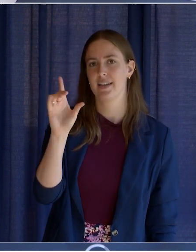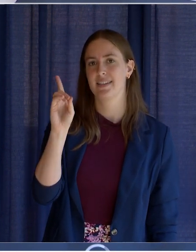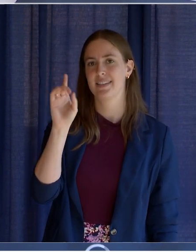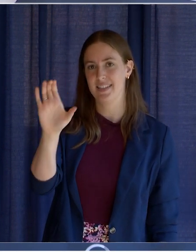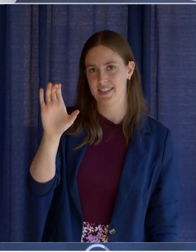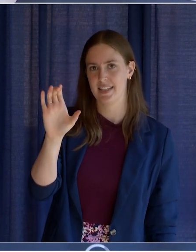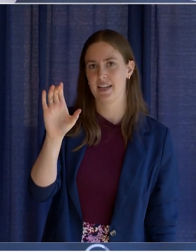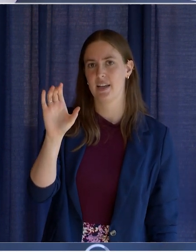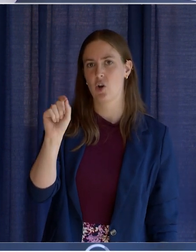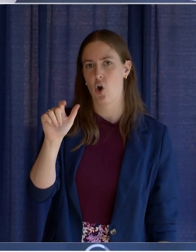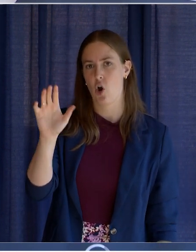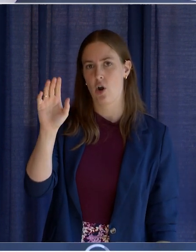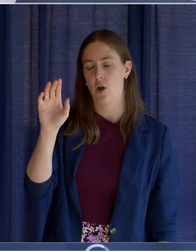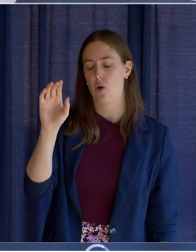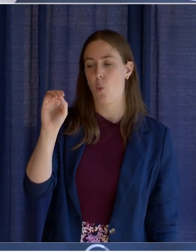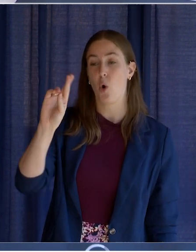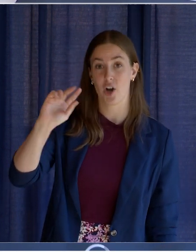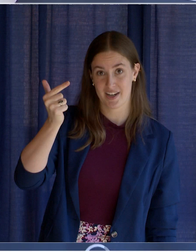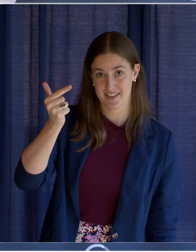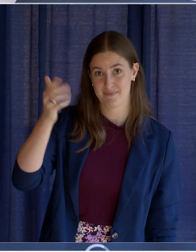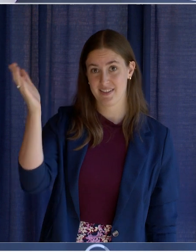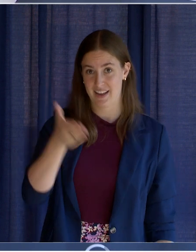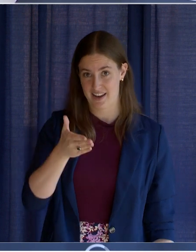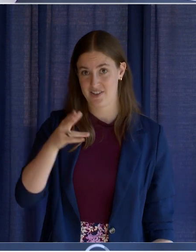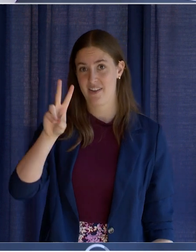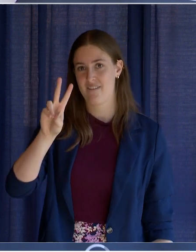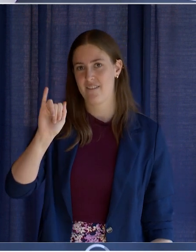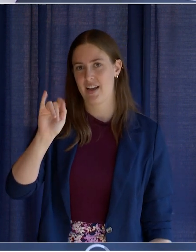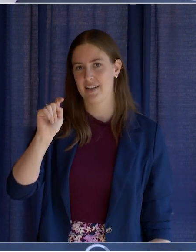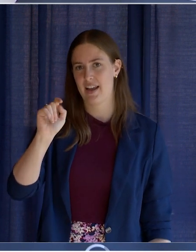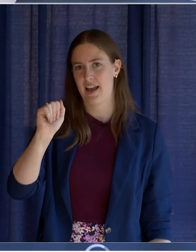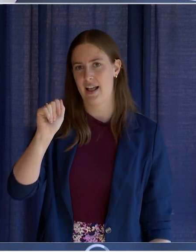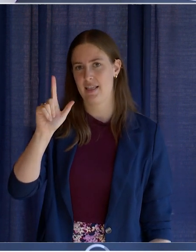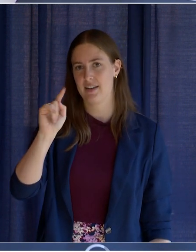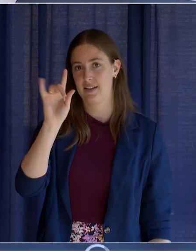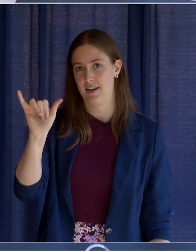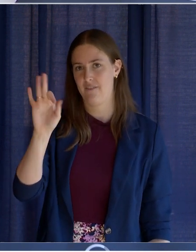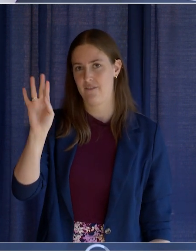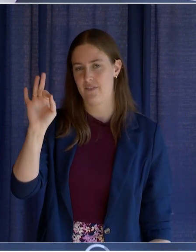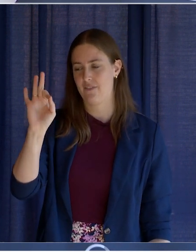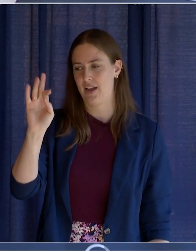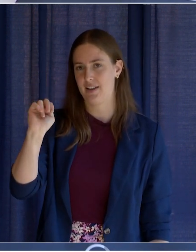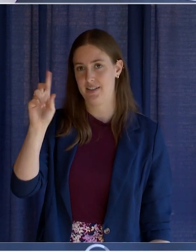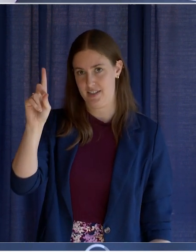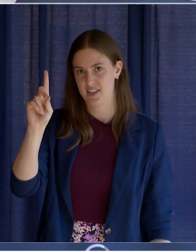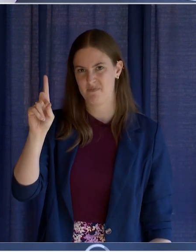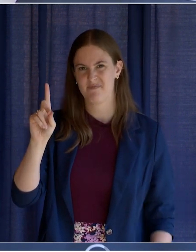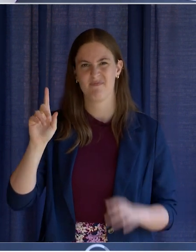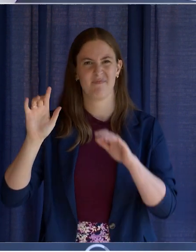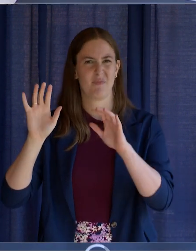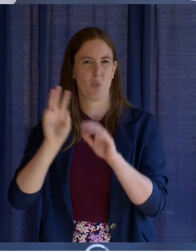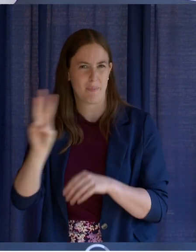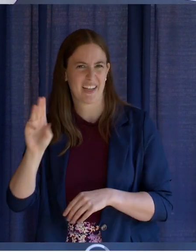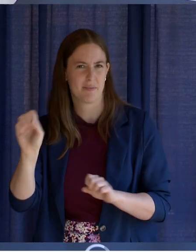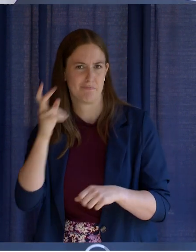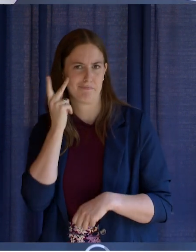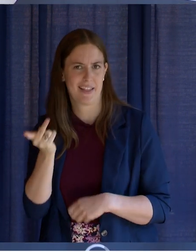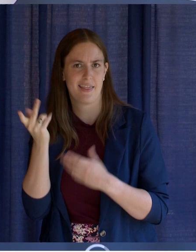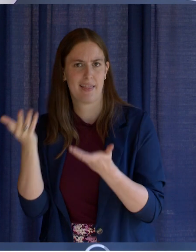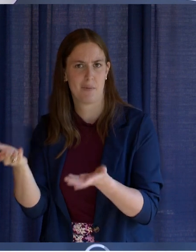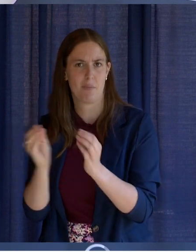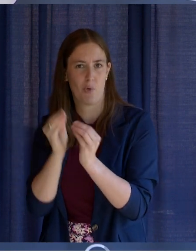obviouslydc.com/Vitality Fund for more information. So let's keep pushing and let's keep winning for DC. And with that, I'll turn it back over to